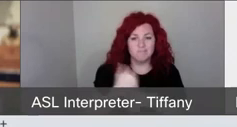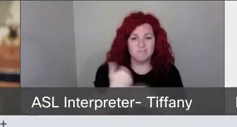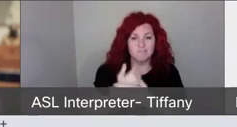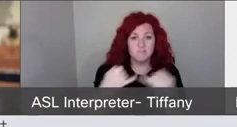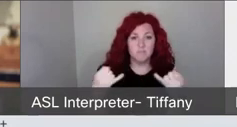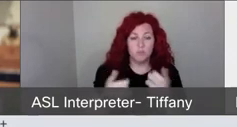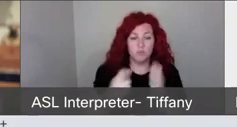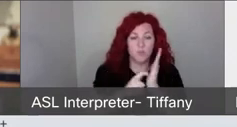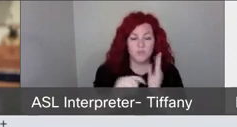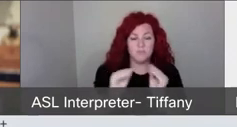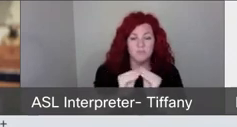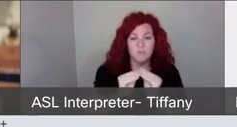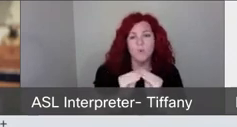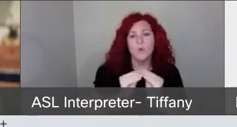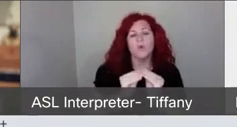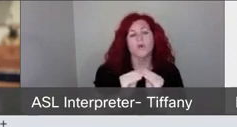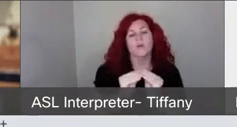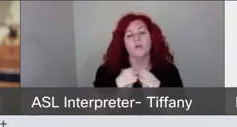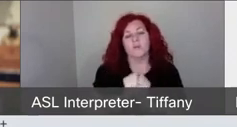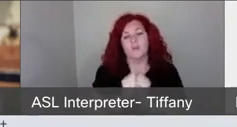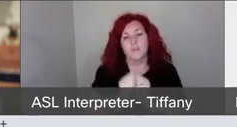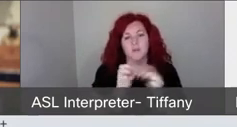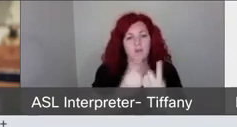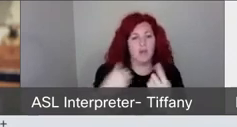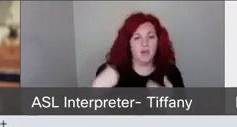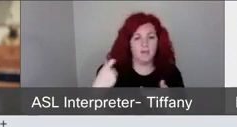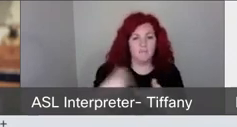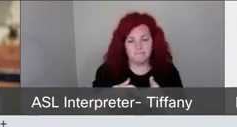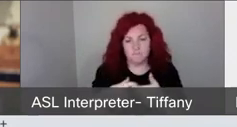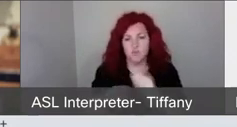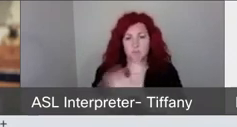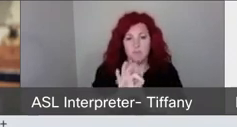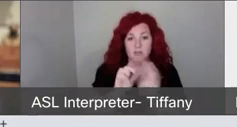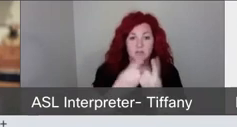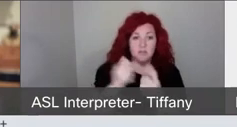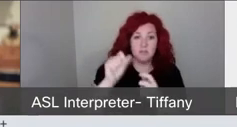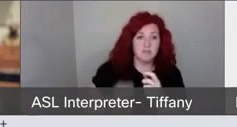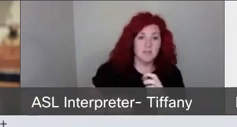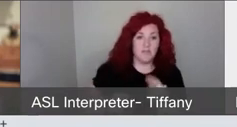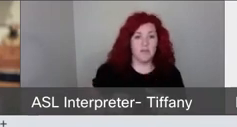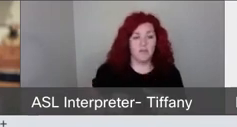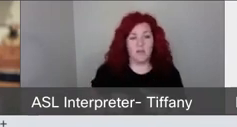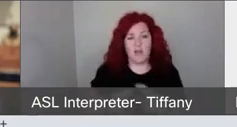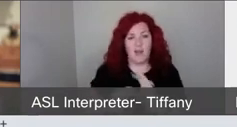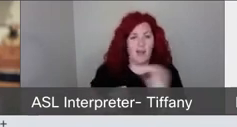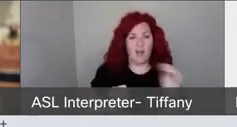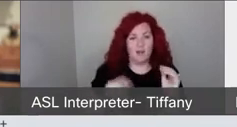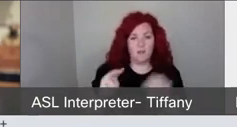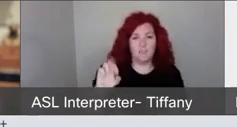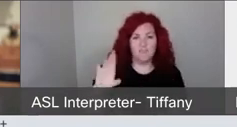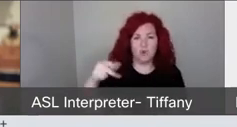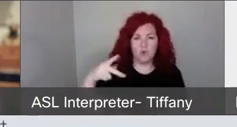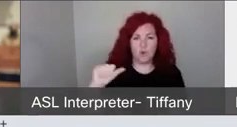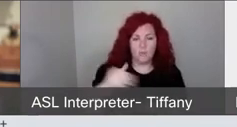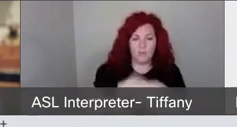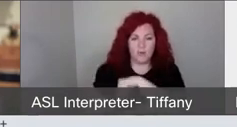districts and Latino ability to elect districts in both Southern Arizona and Maricopa County. We just want to make